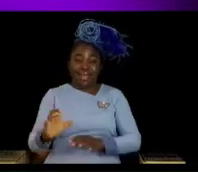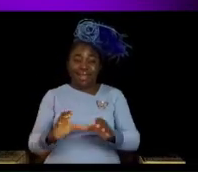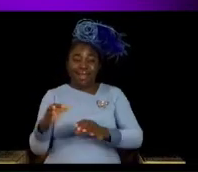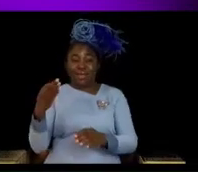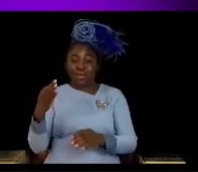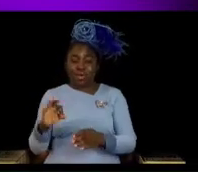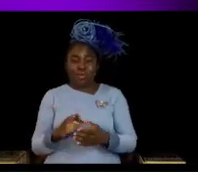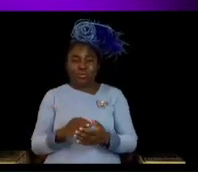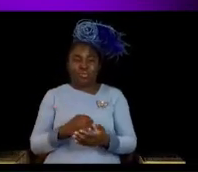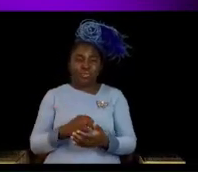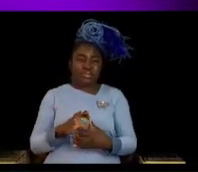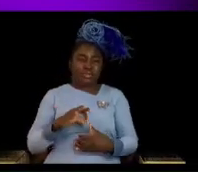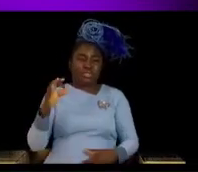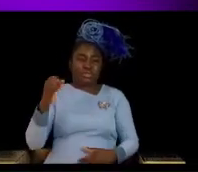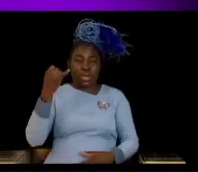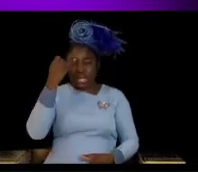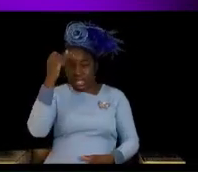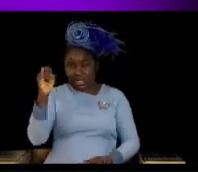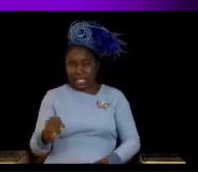intelligence.